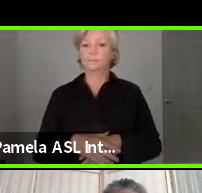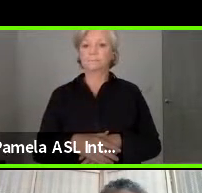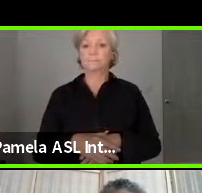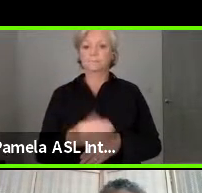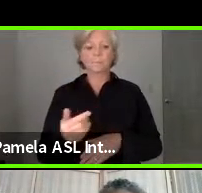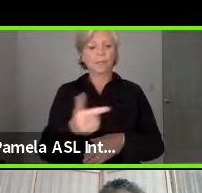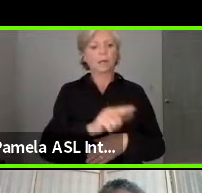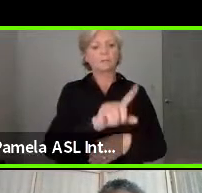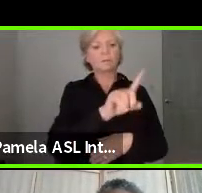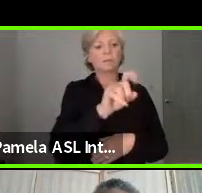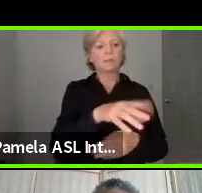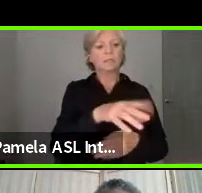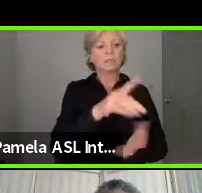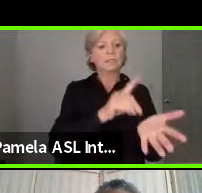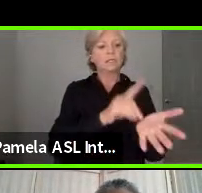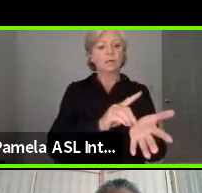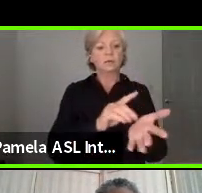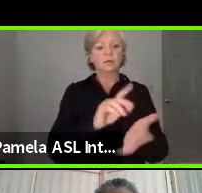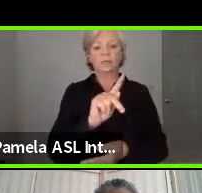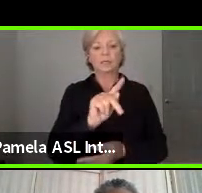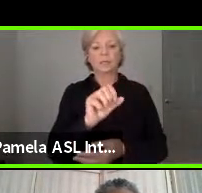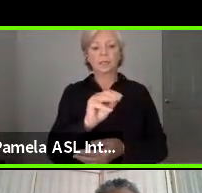friend, Dr. Kim Rhodes. Hey, Kim.